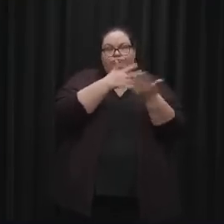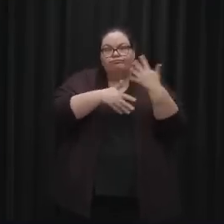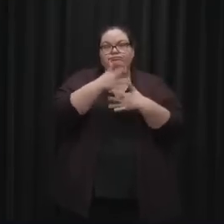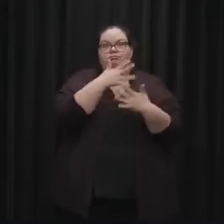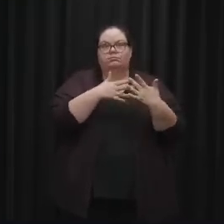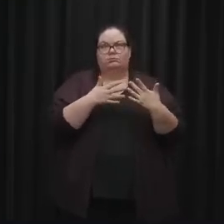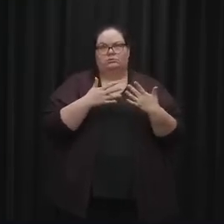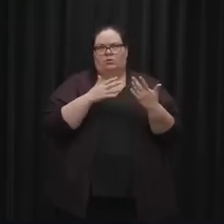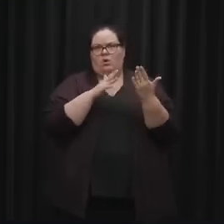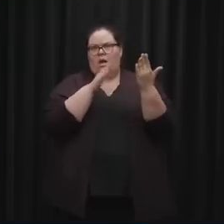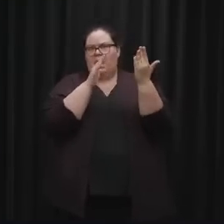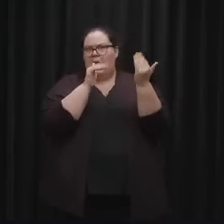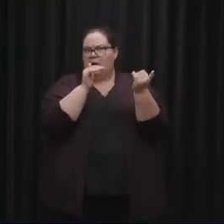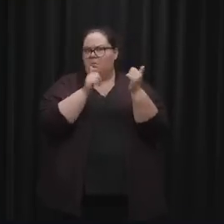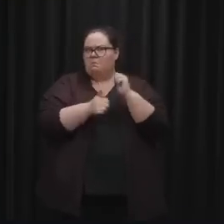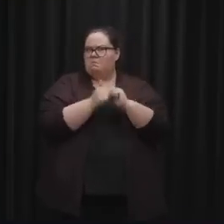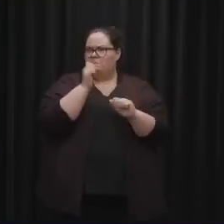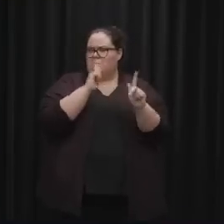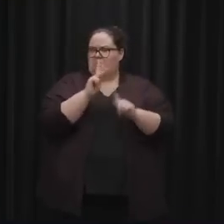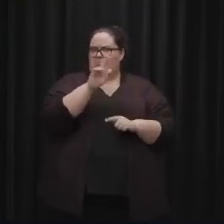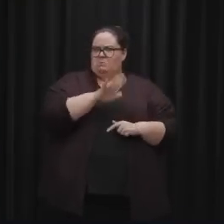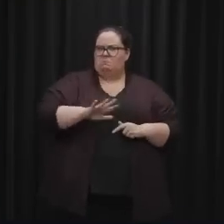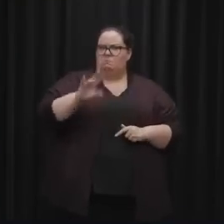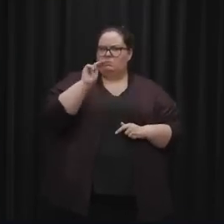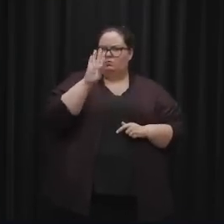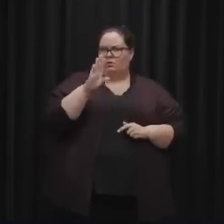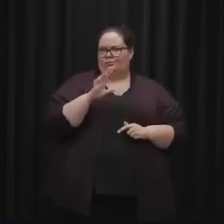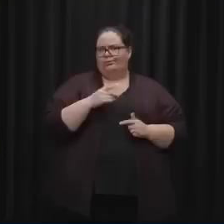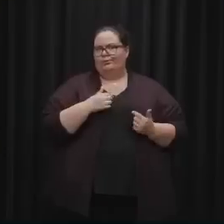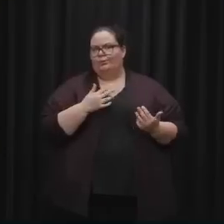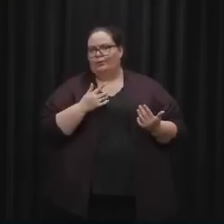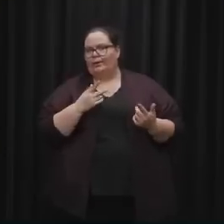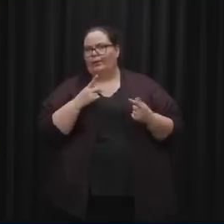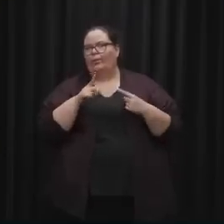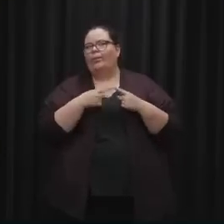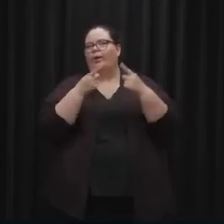I would expect most people in the province are anticipating.